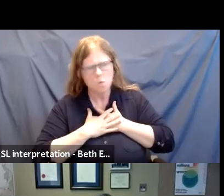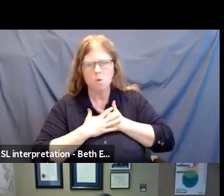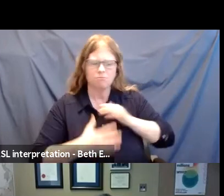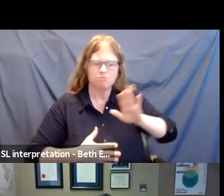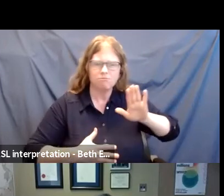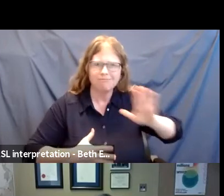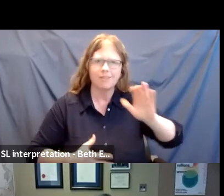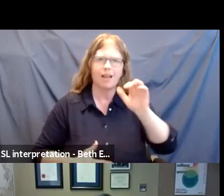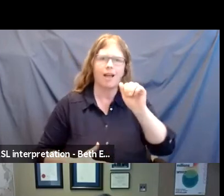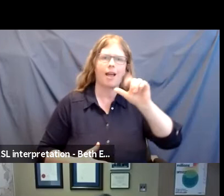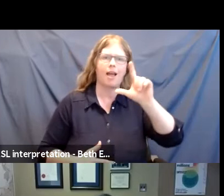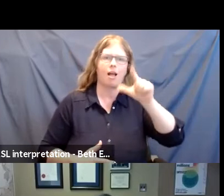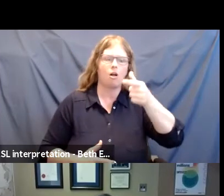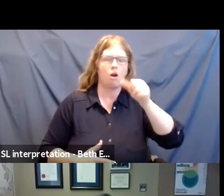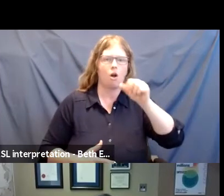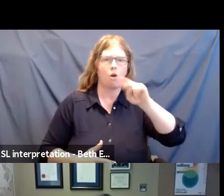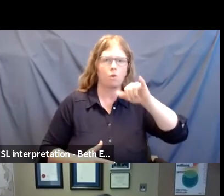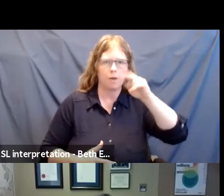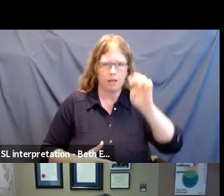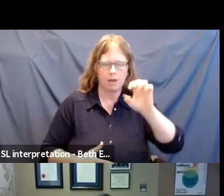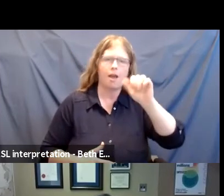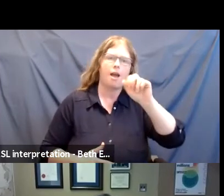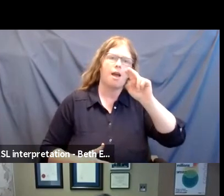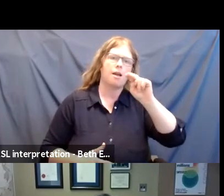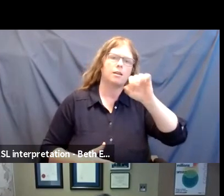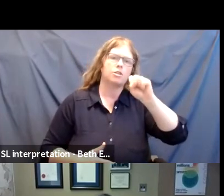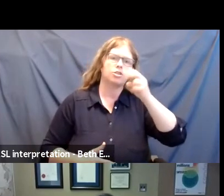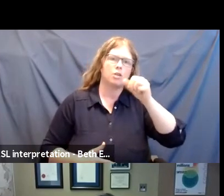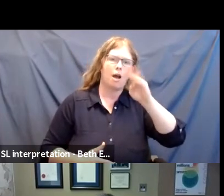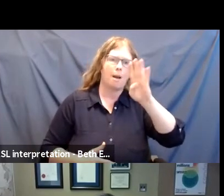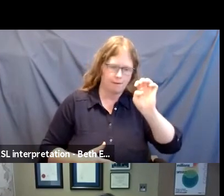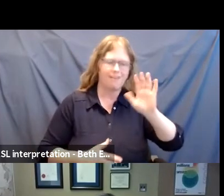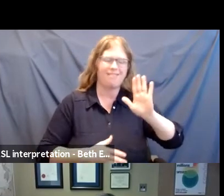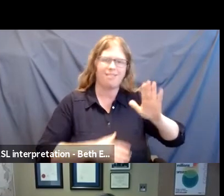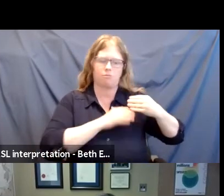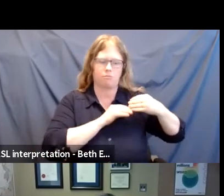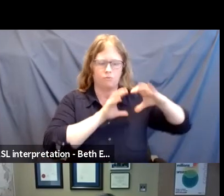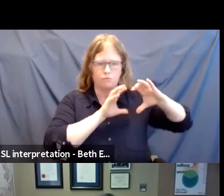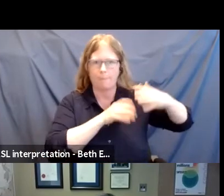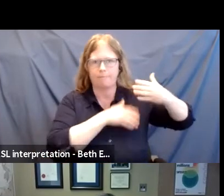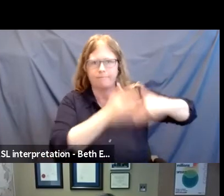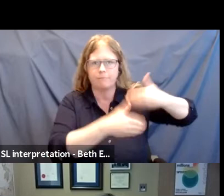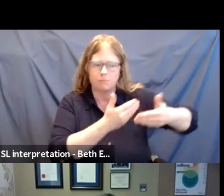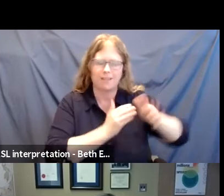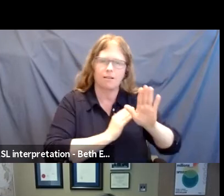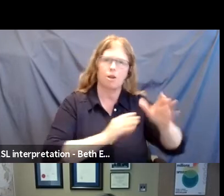the Algonquin Anishinaabe tribe and other indigenous peoples.